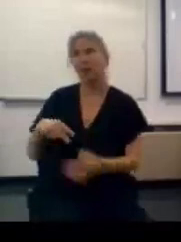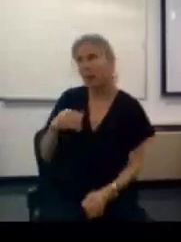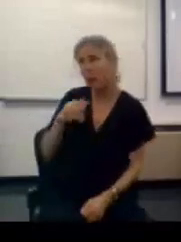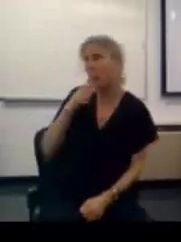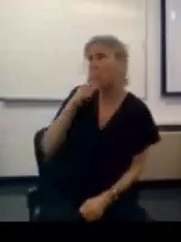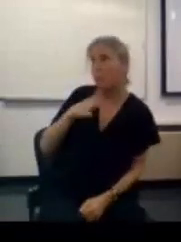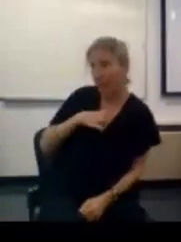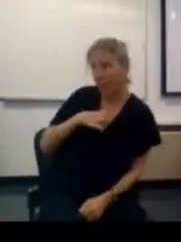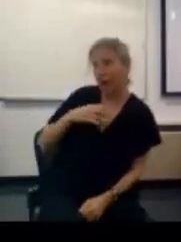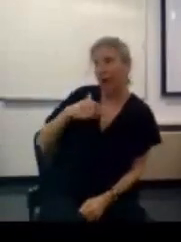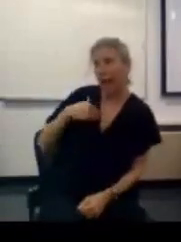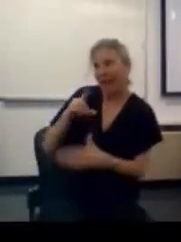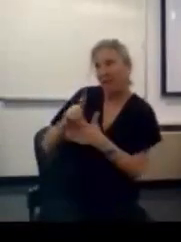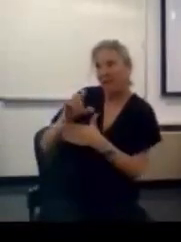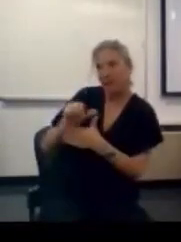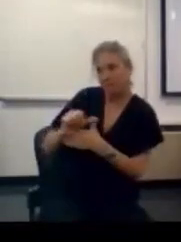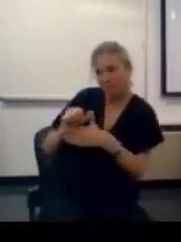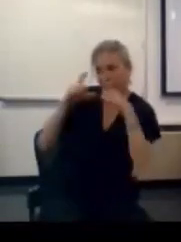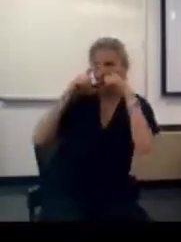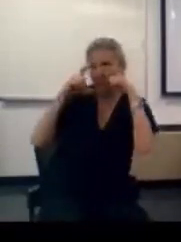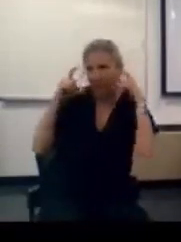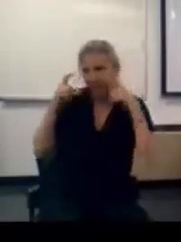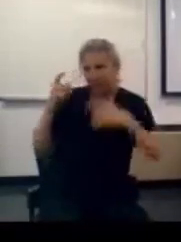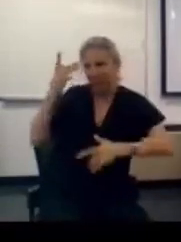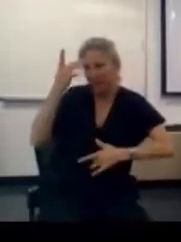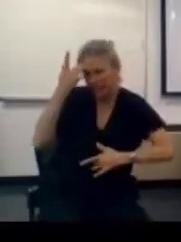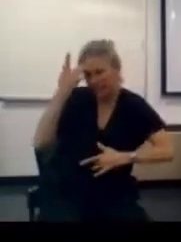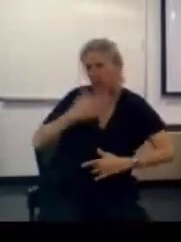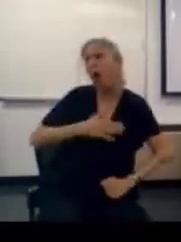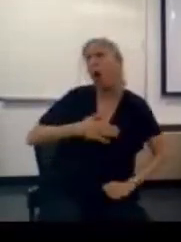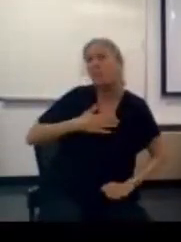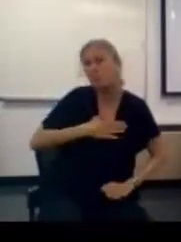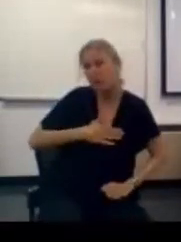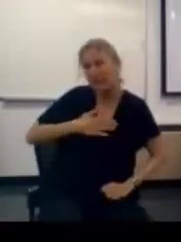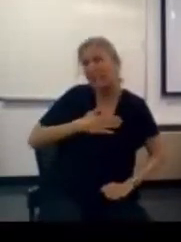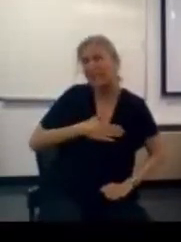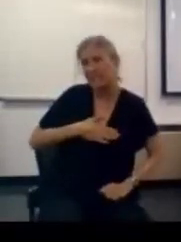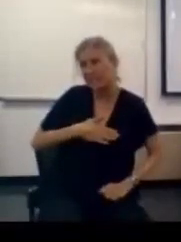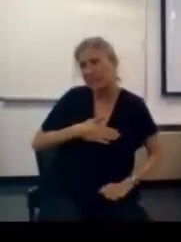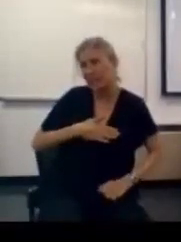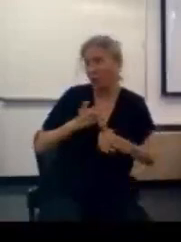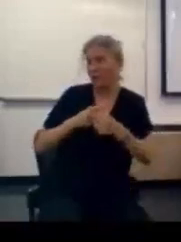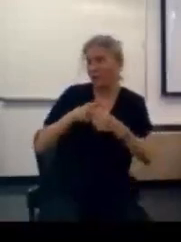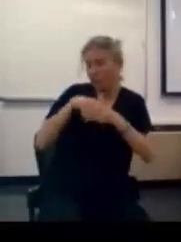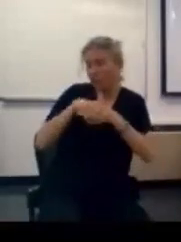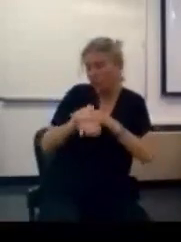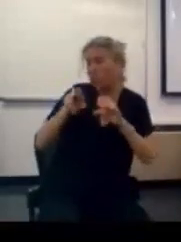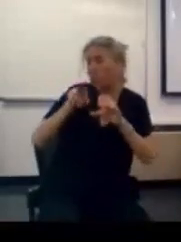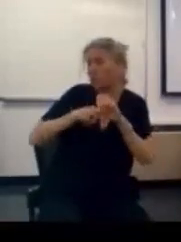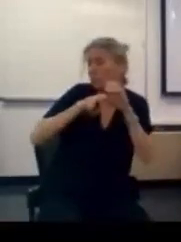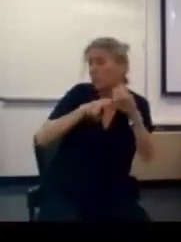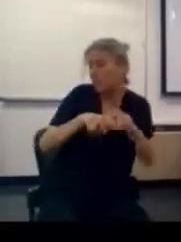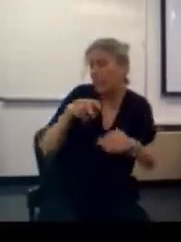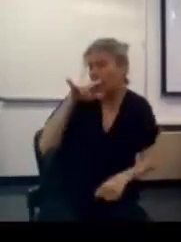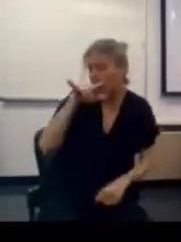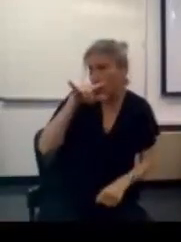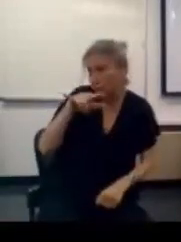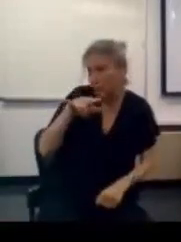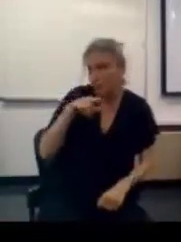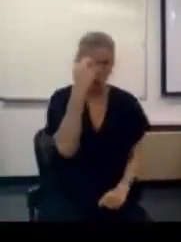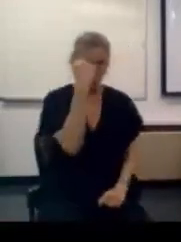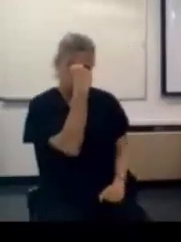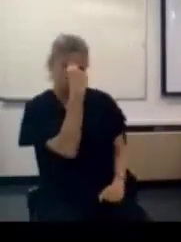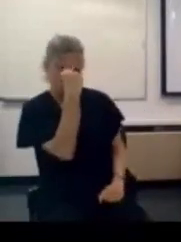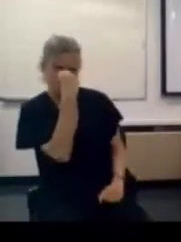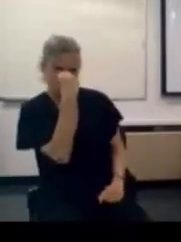to stand right there. And I go, ma'am, I'm a person with disabilities. You see my mask. You see I don't feel well. Please, priority boarding is for, you know,